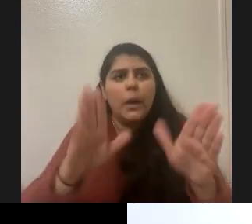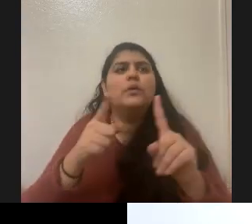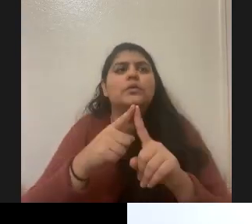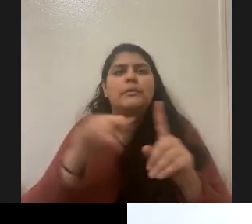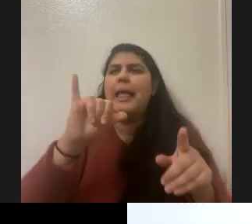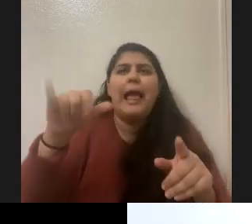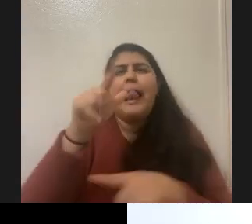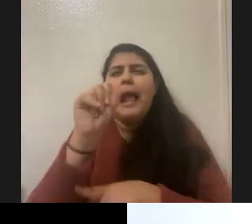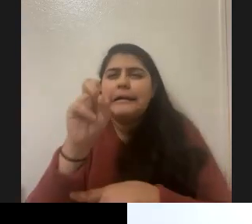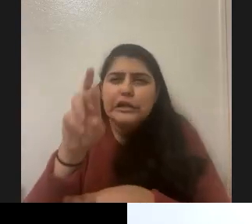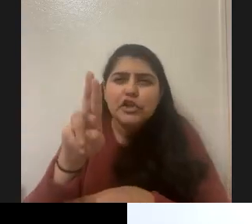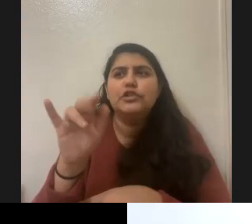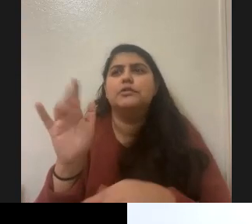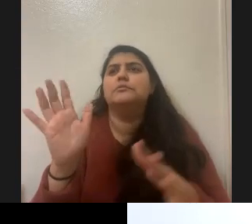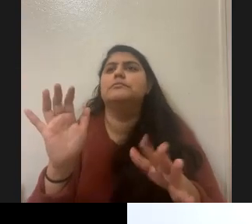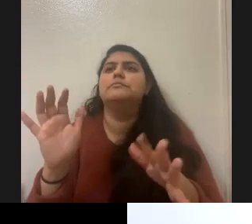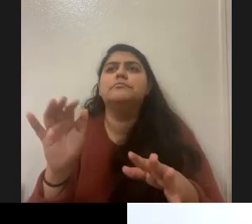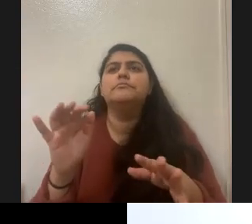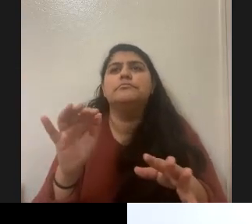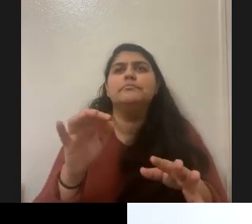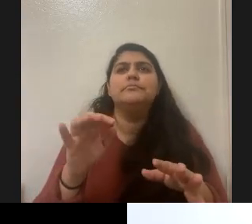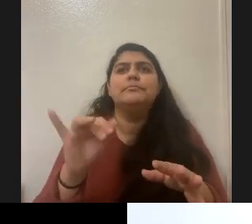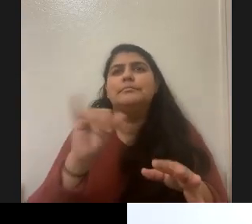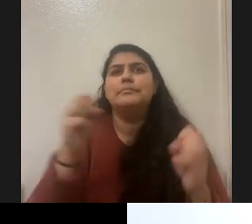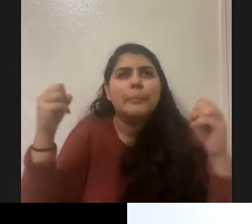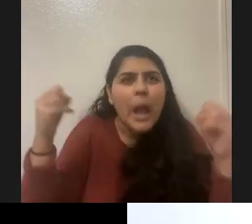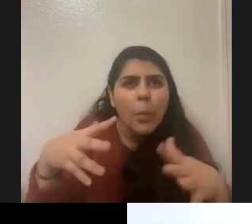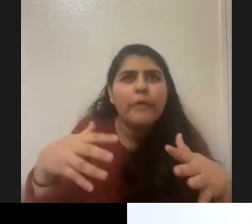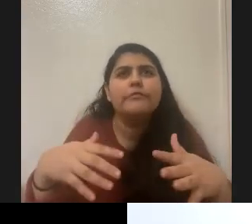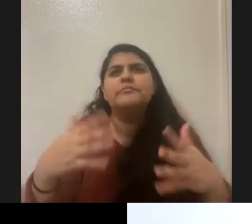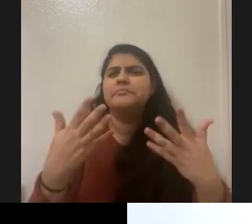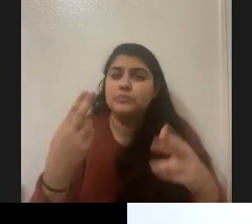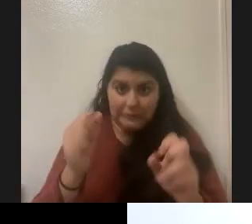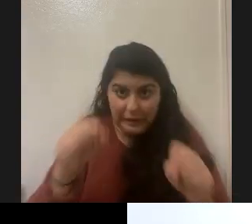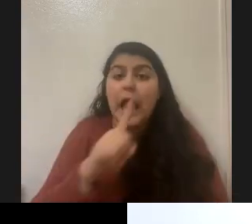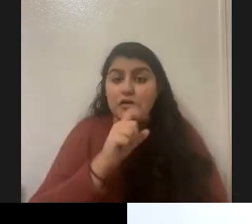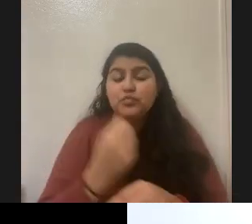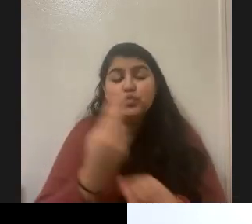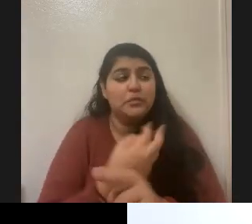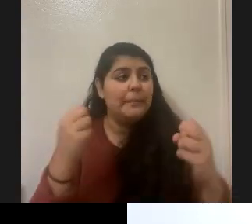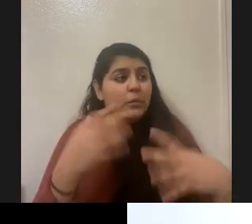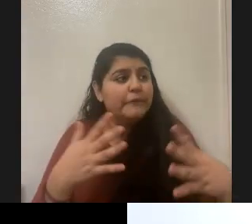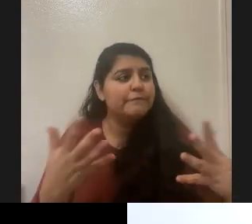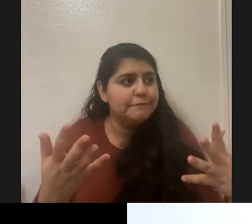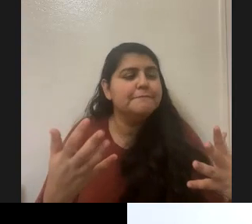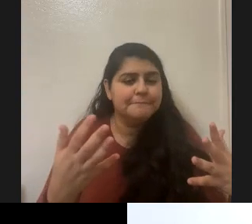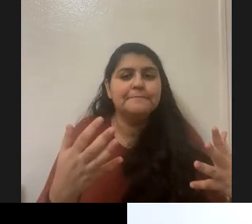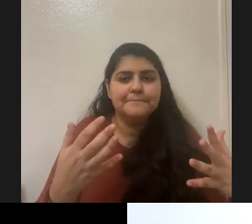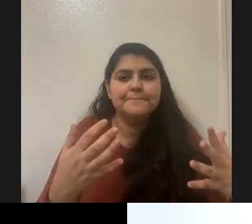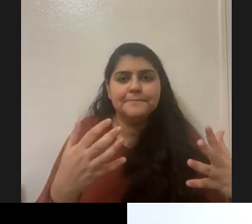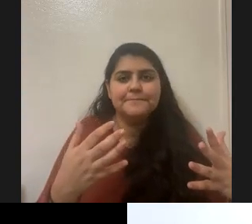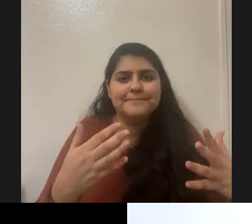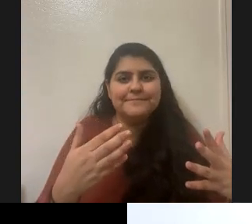and, you know, almost similar to a microwave too. You can use a microwave, actually. Yeah. I was just thinking about the